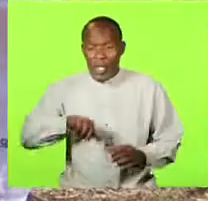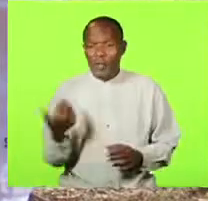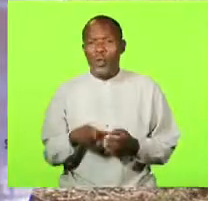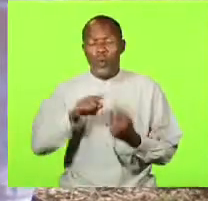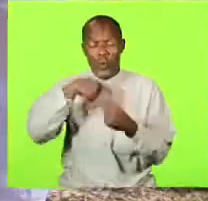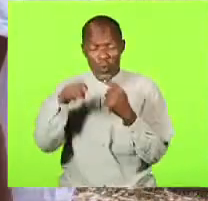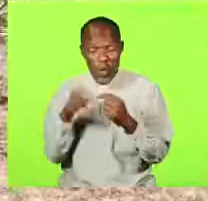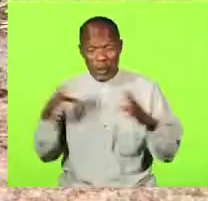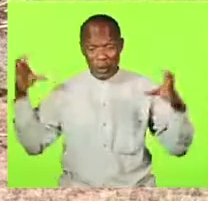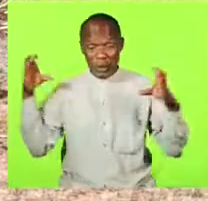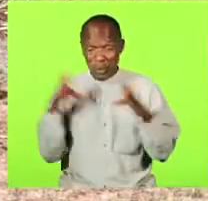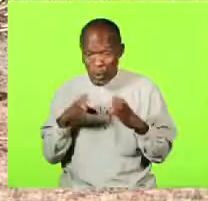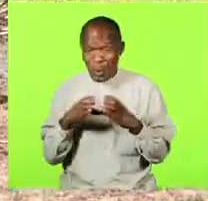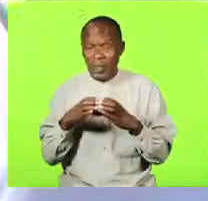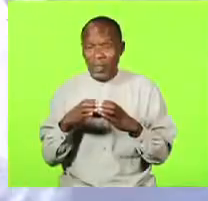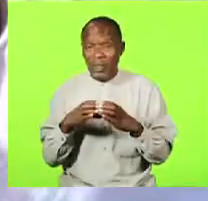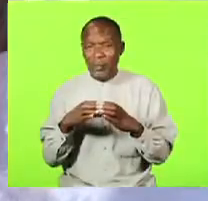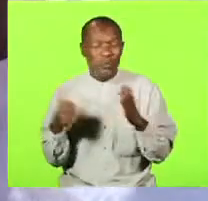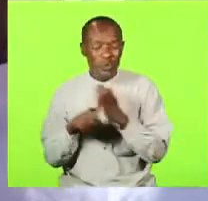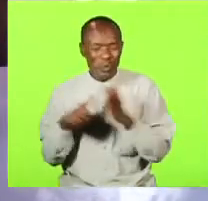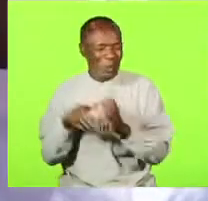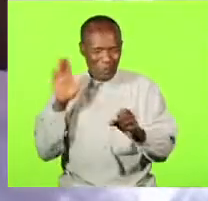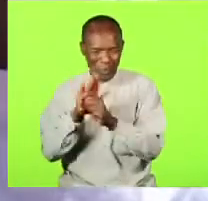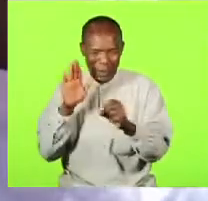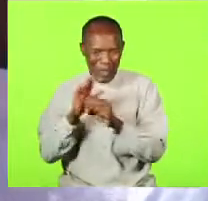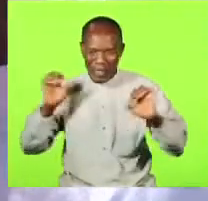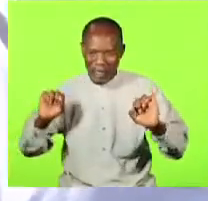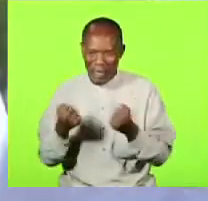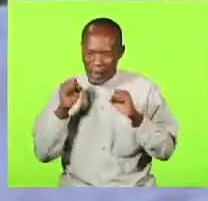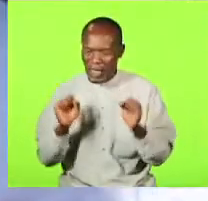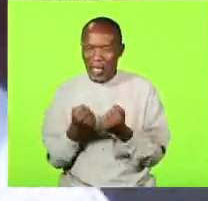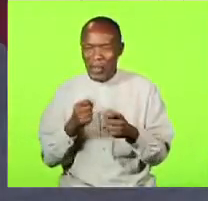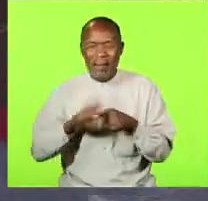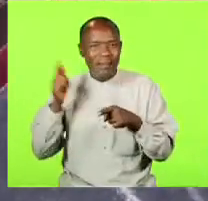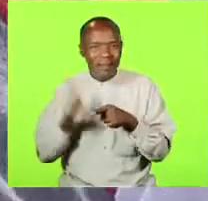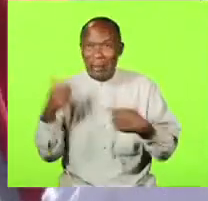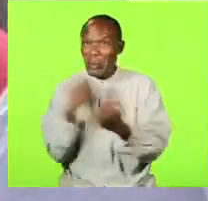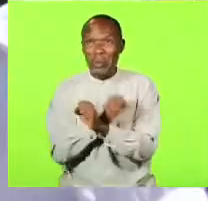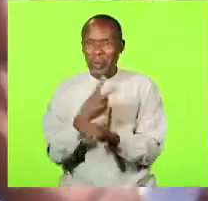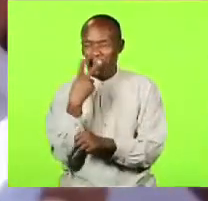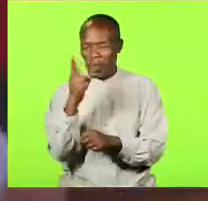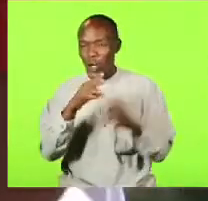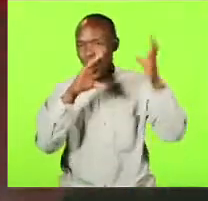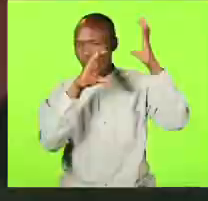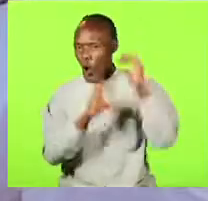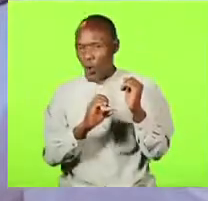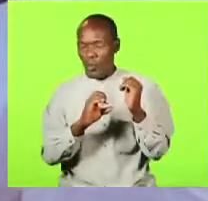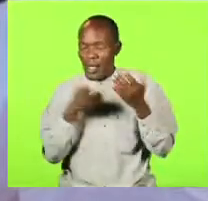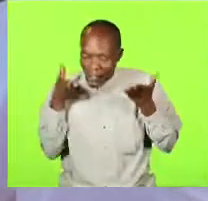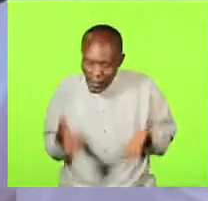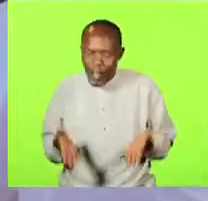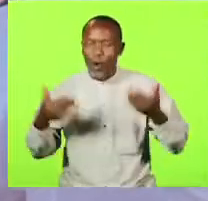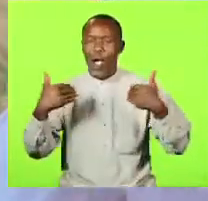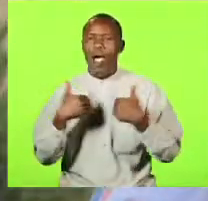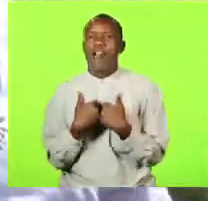In societies where barriers often break down, and the line between what is right and wrong becomes blurred, there is hope, but that hope must